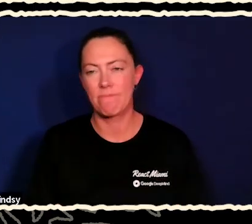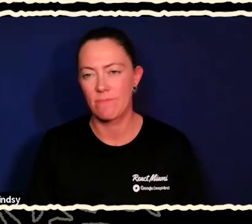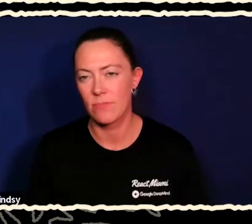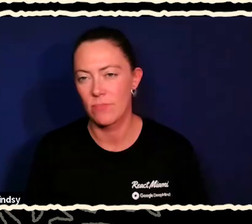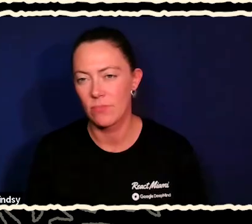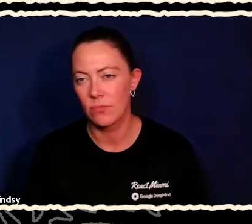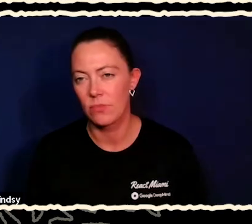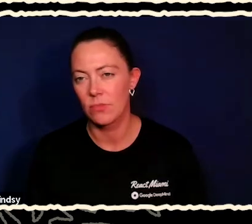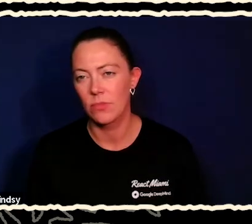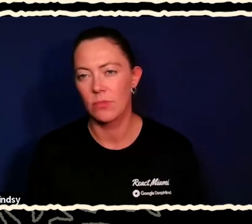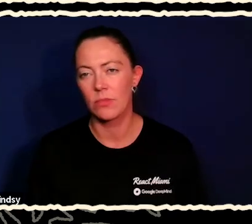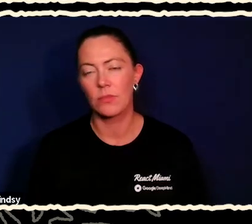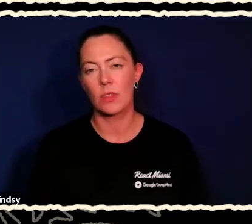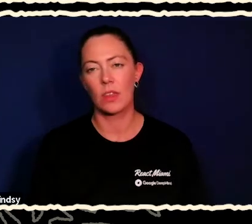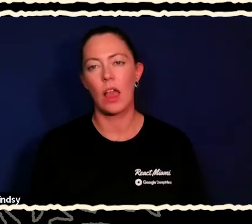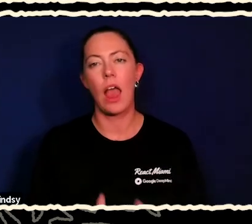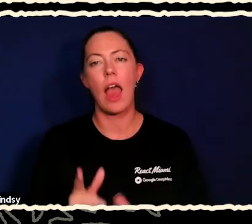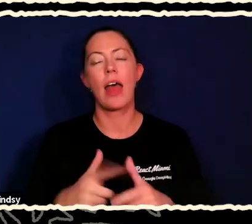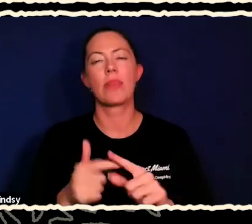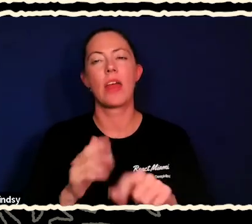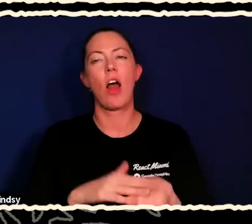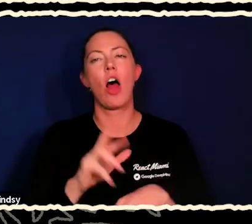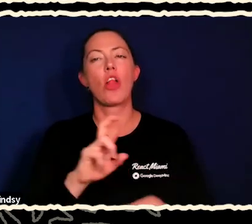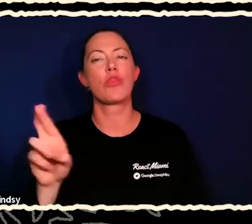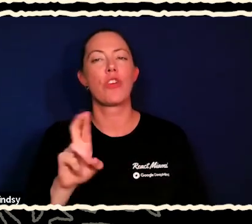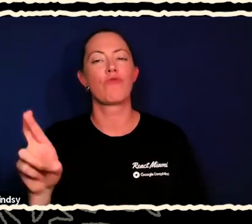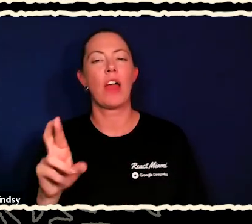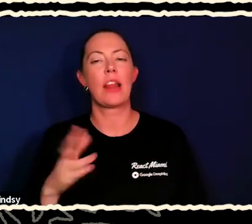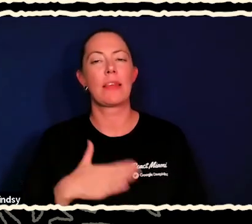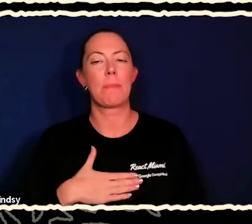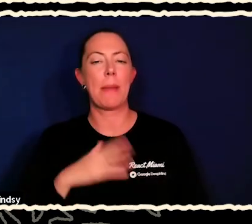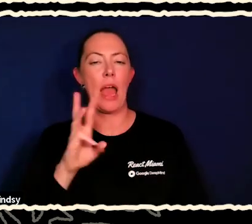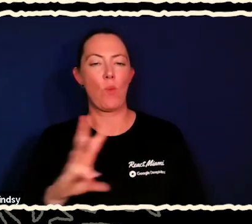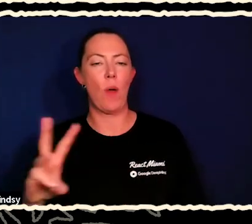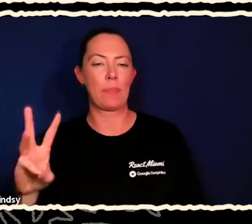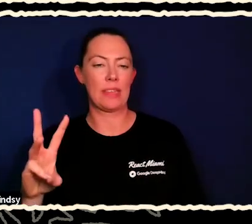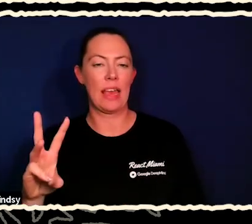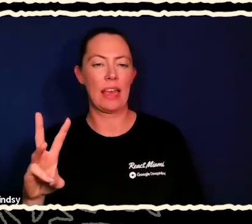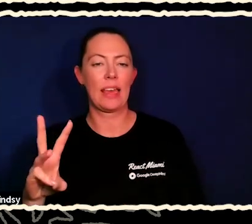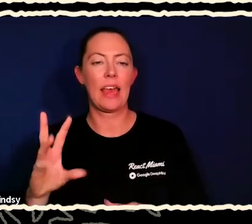And on the right is my website and my manifesto for Miami as a technology